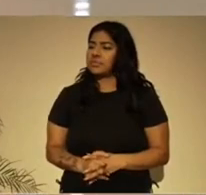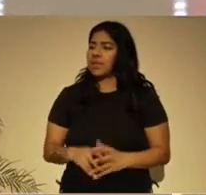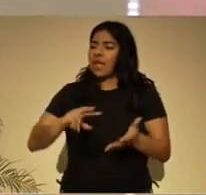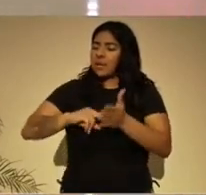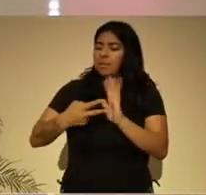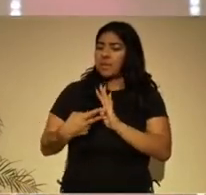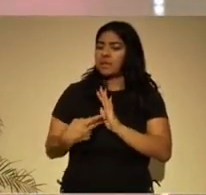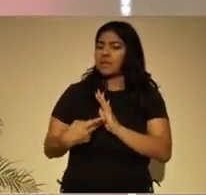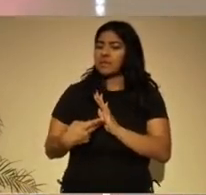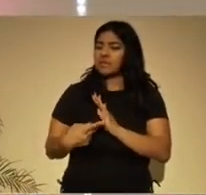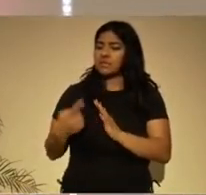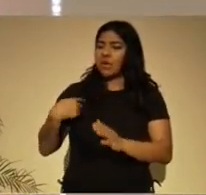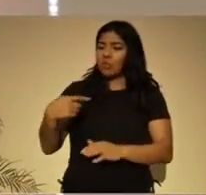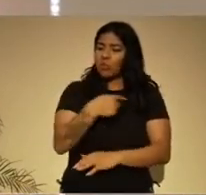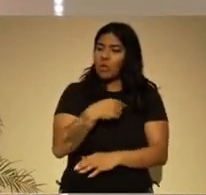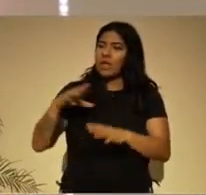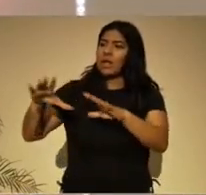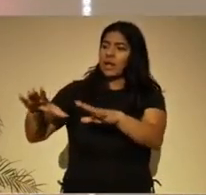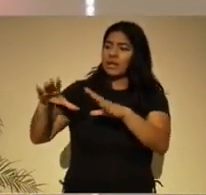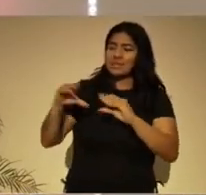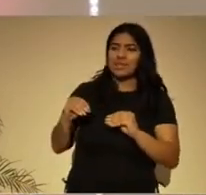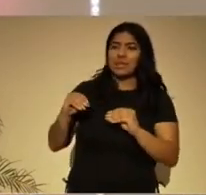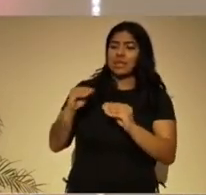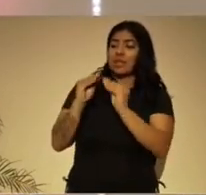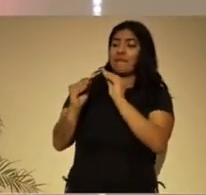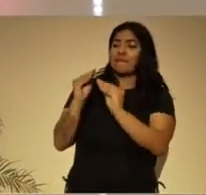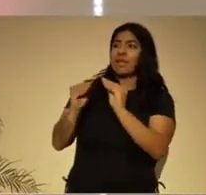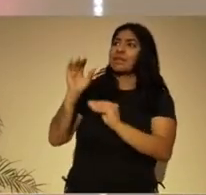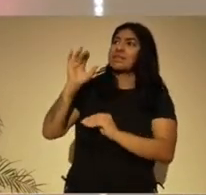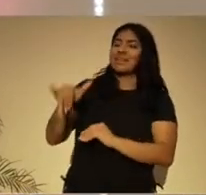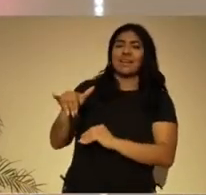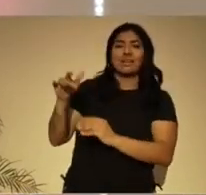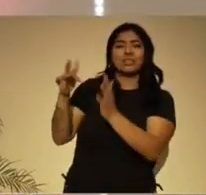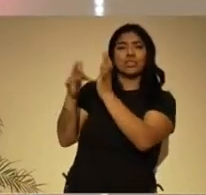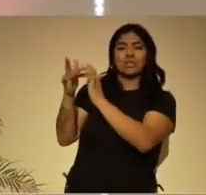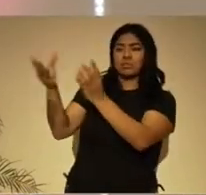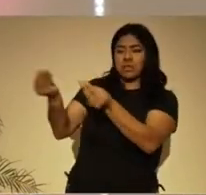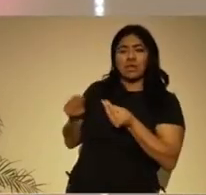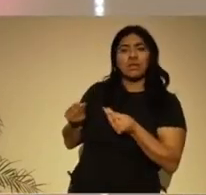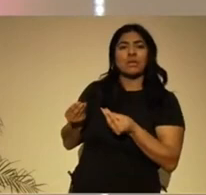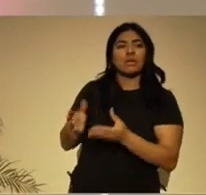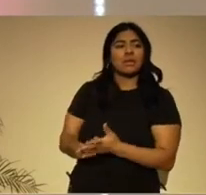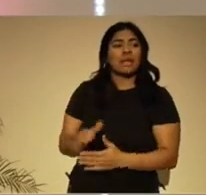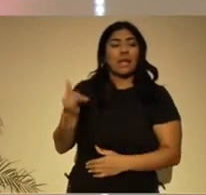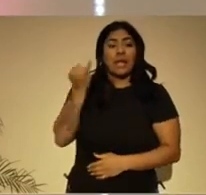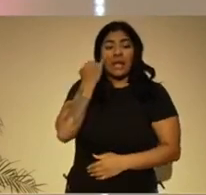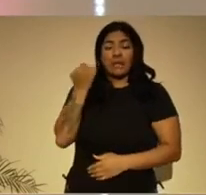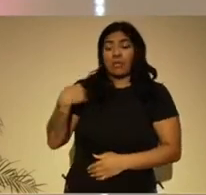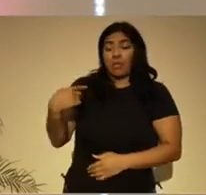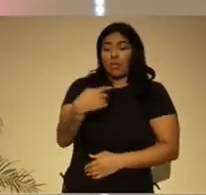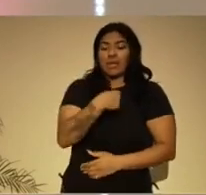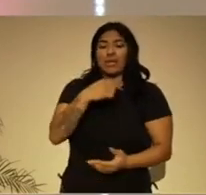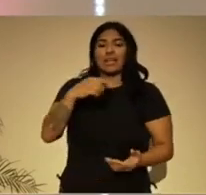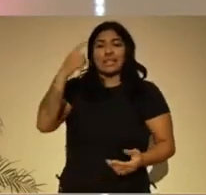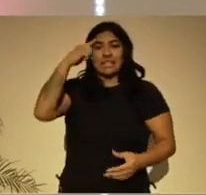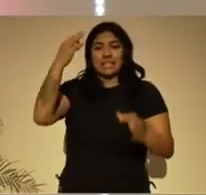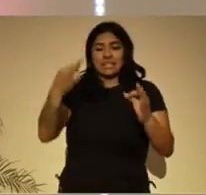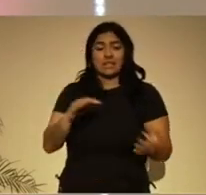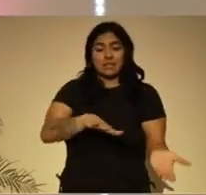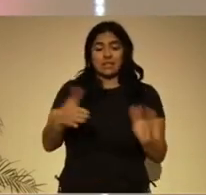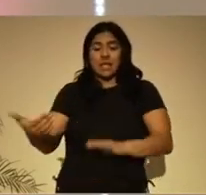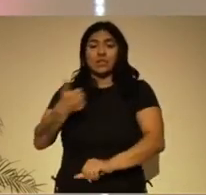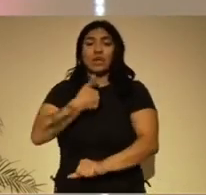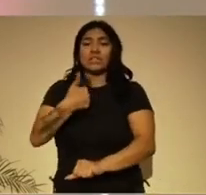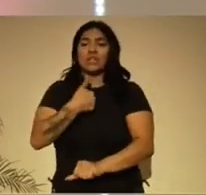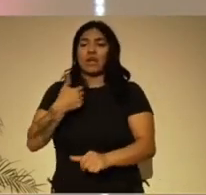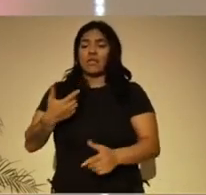It means that we're accepting the remedy that Jesus gave. That if we decide to die to self and to be born again and